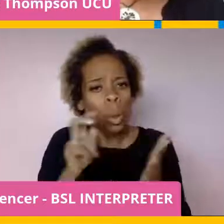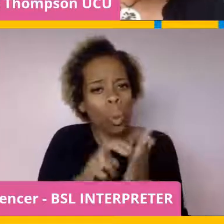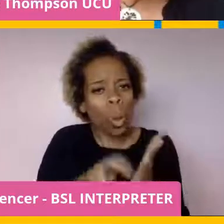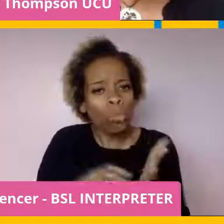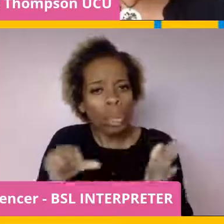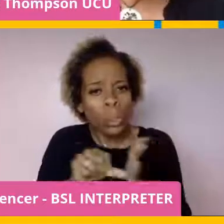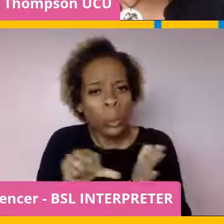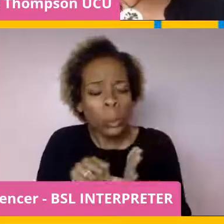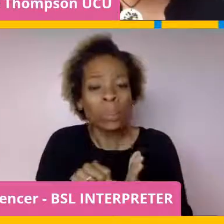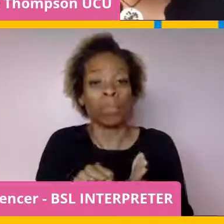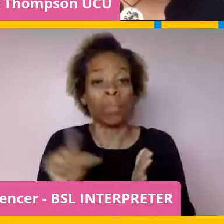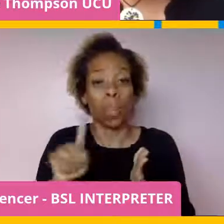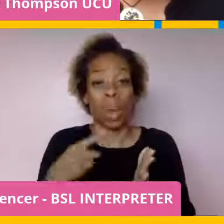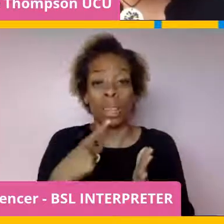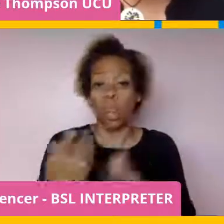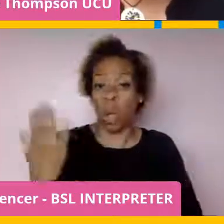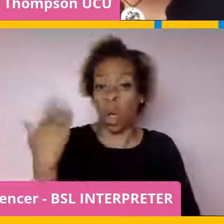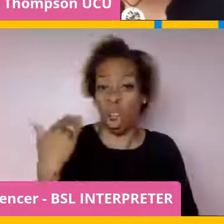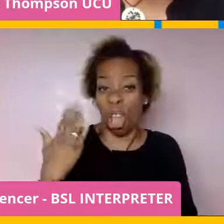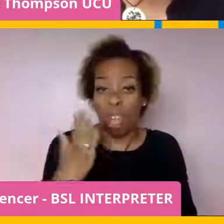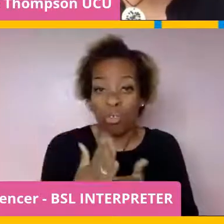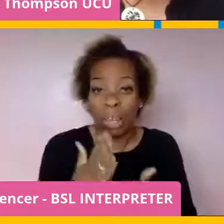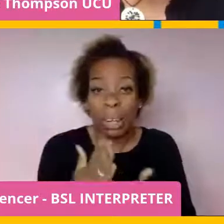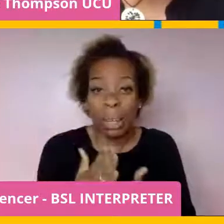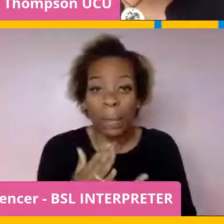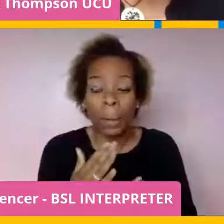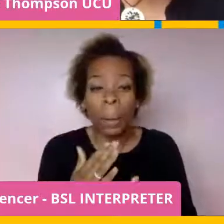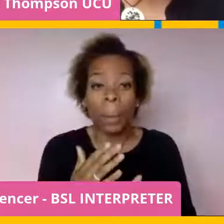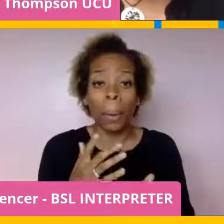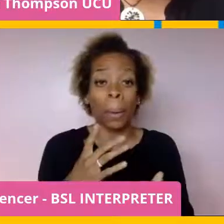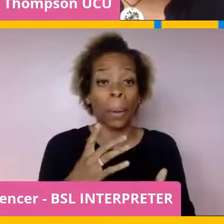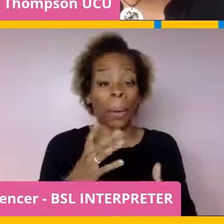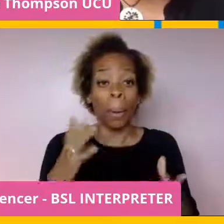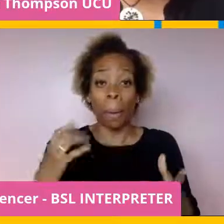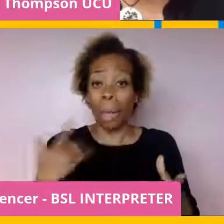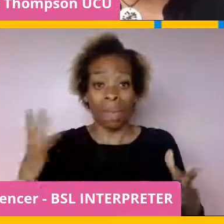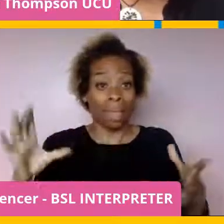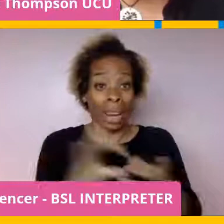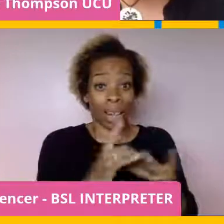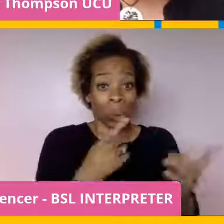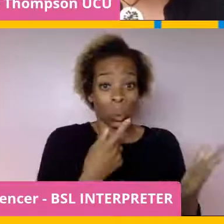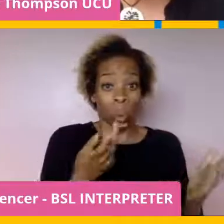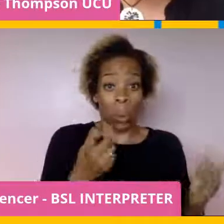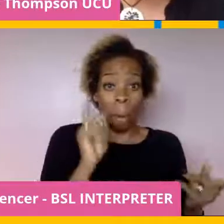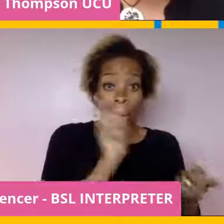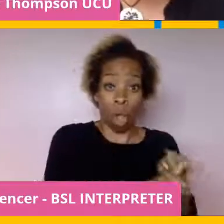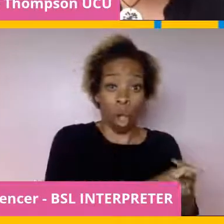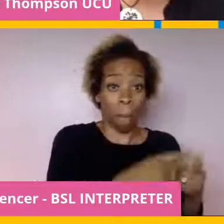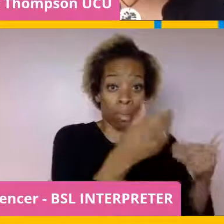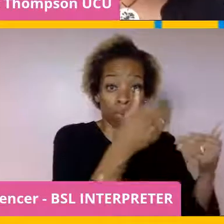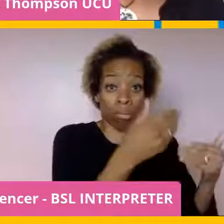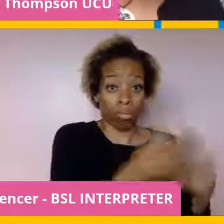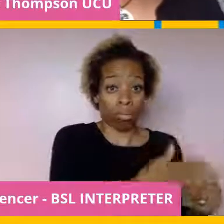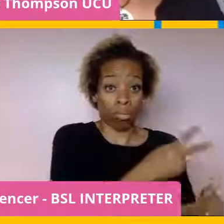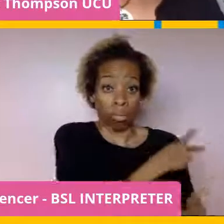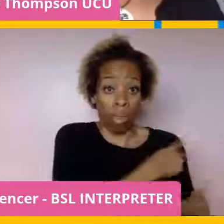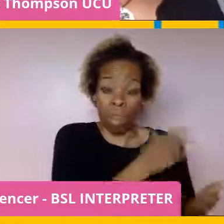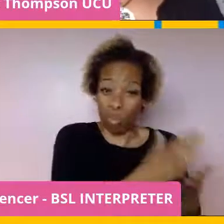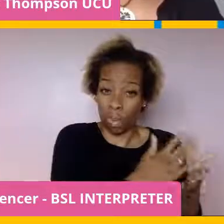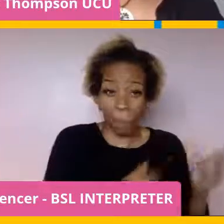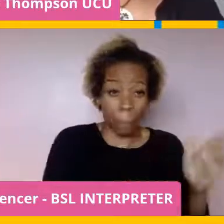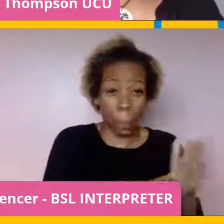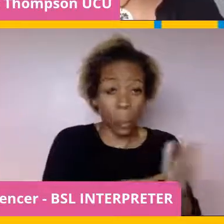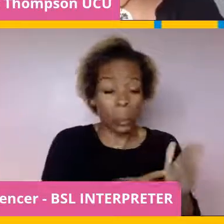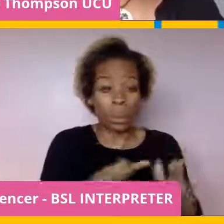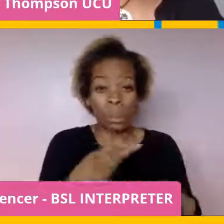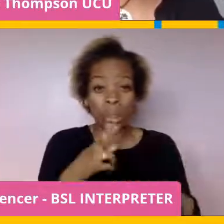Corona Contract. It's very important. I think, as I said earlier, I think the making the link with permanent staff is fundamental, because if we